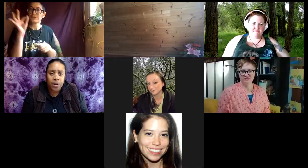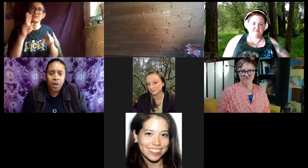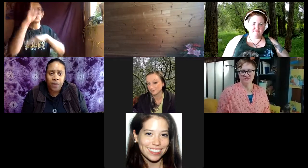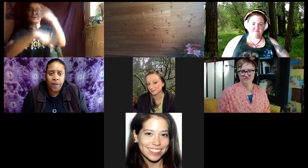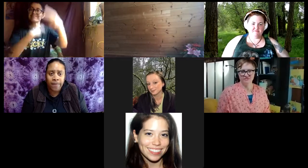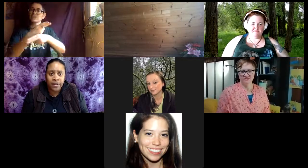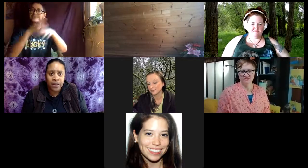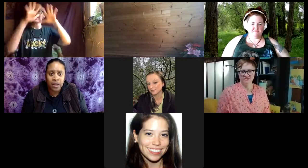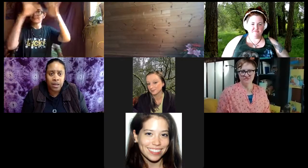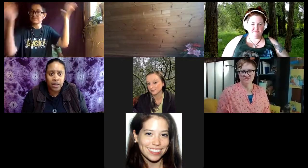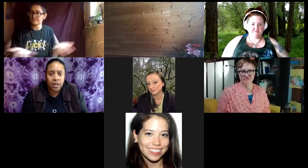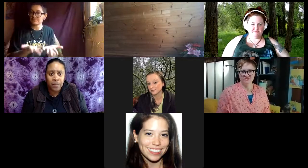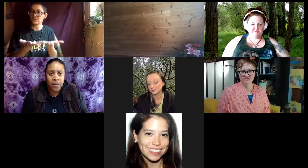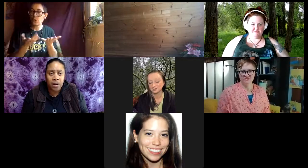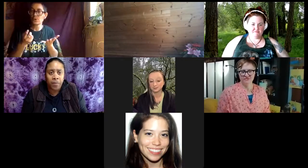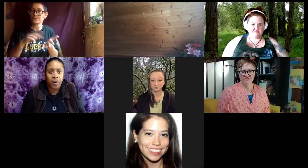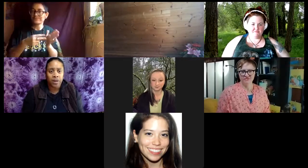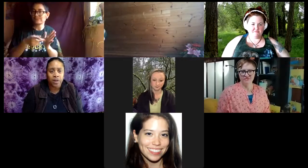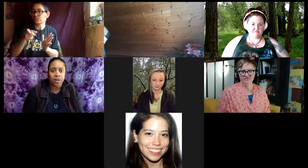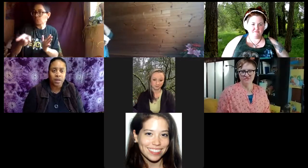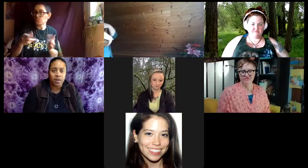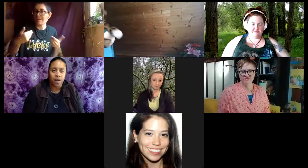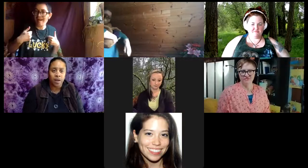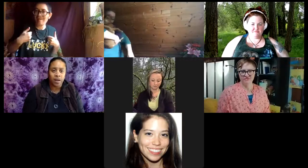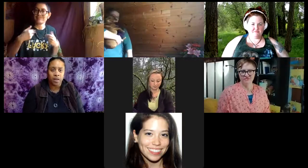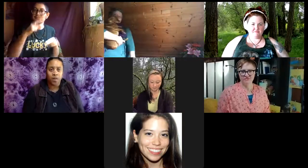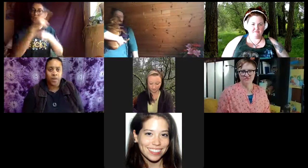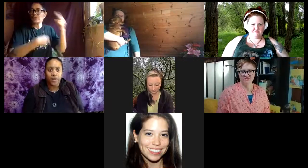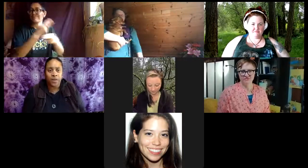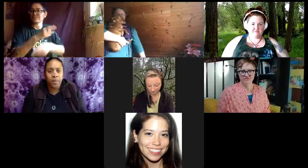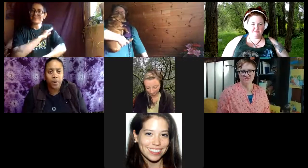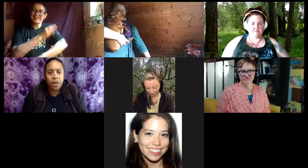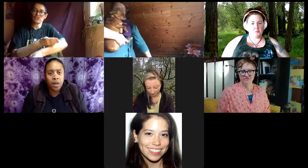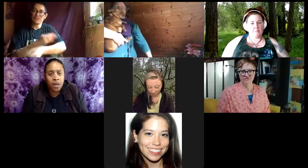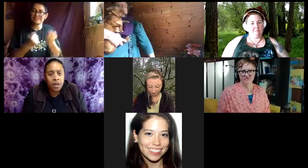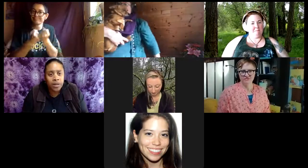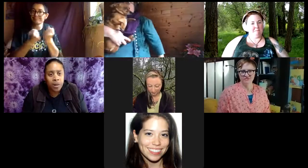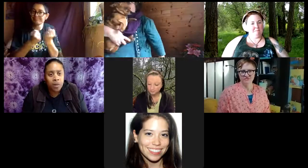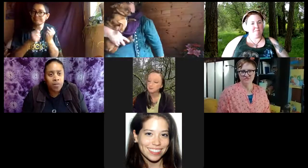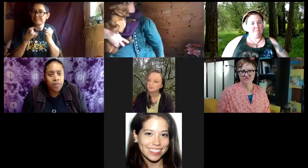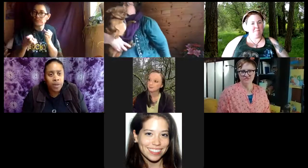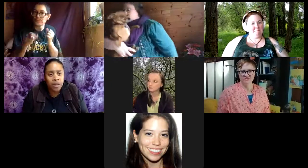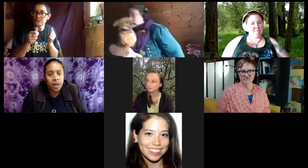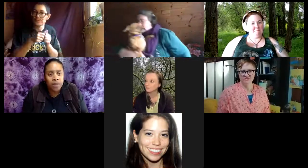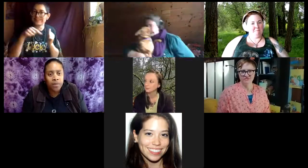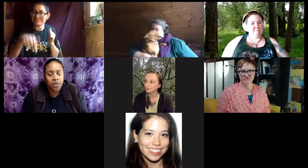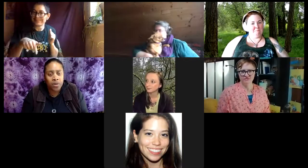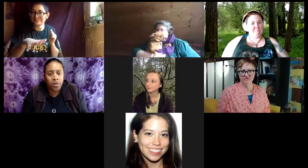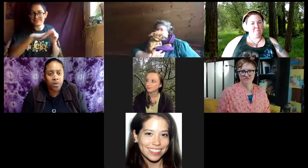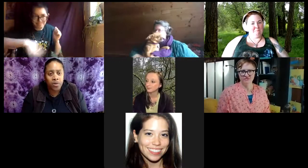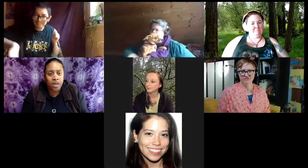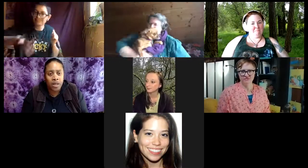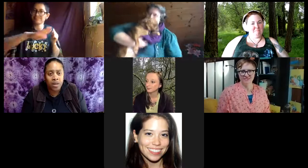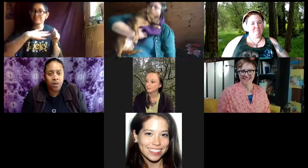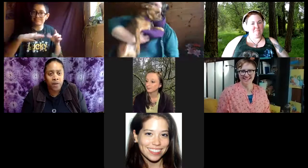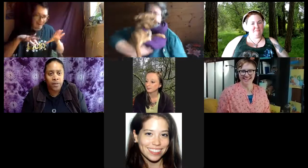And so number 5 is a spirit number. It's involved. It's a universal number, and so it's so it